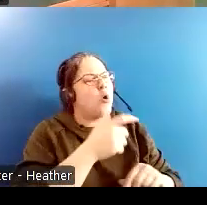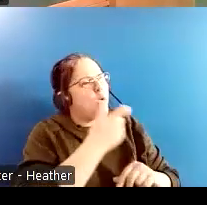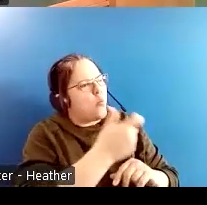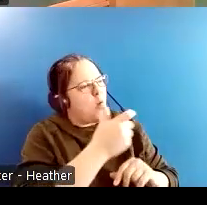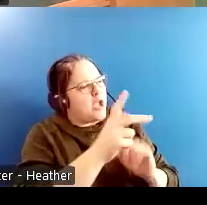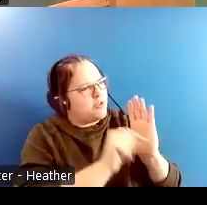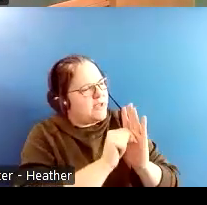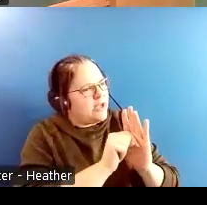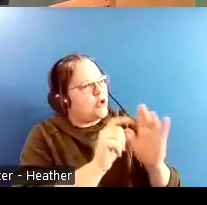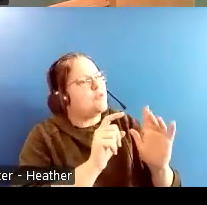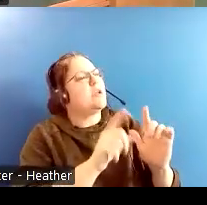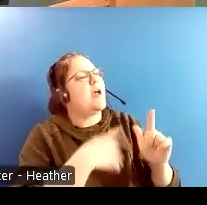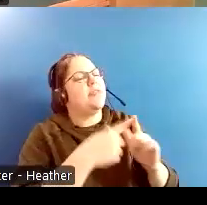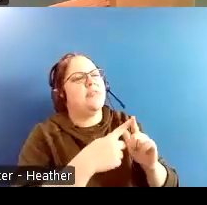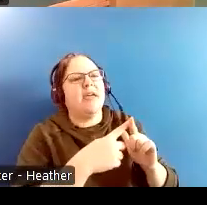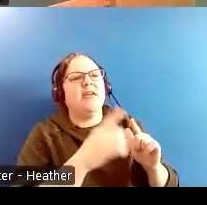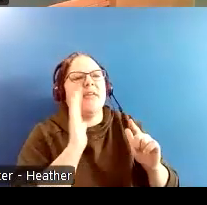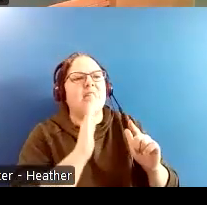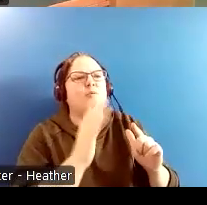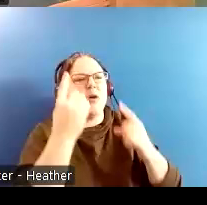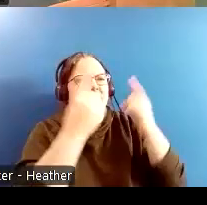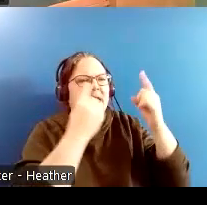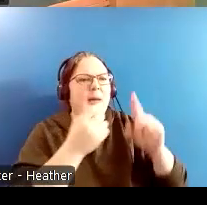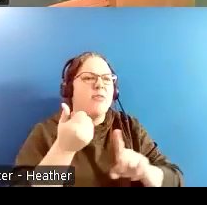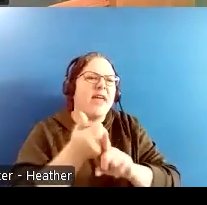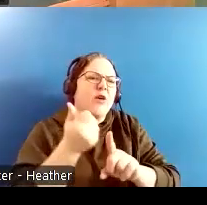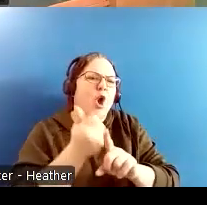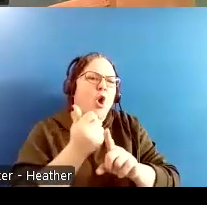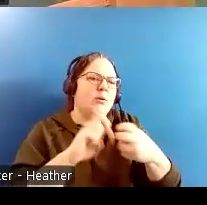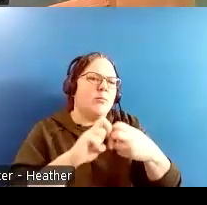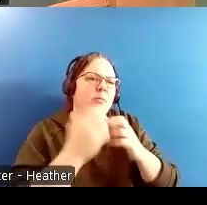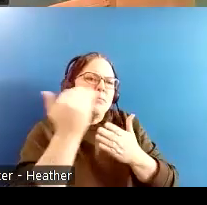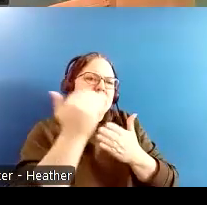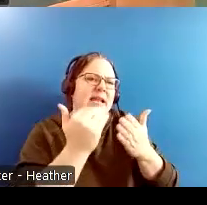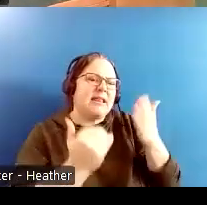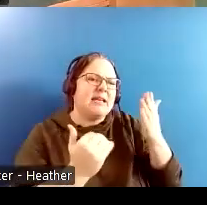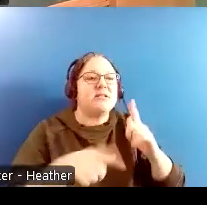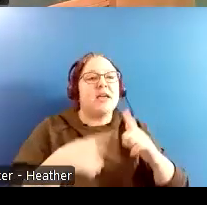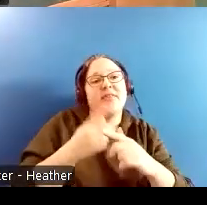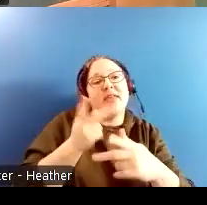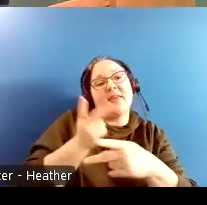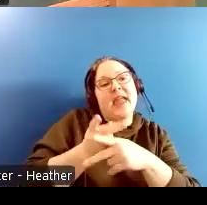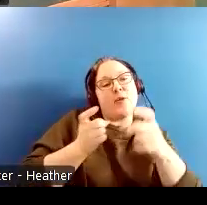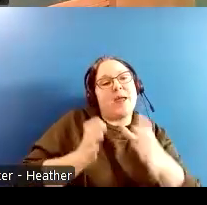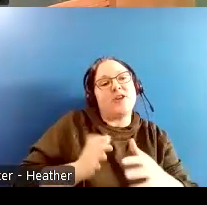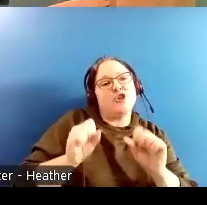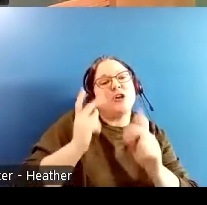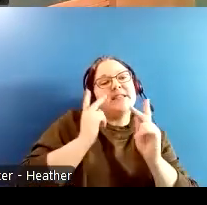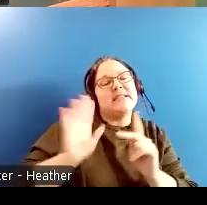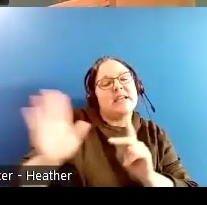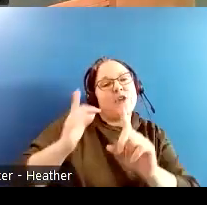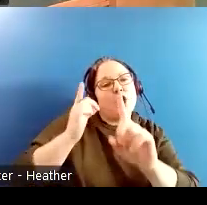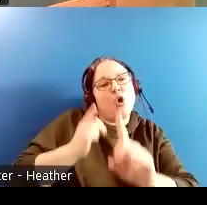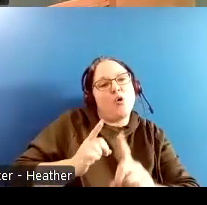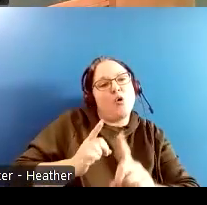characters, and then they enter their own problems in a list. And the care manager on the other end could see what they were working on and how